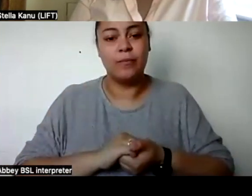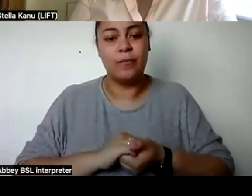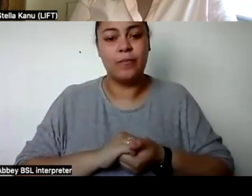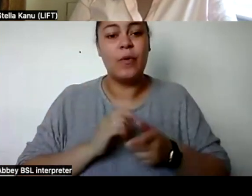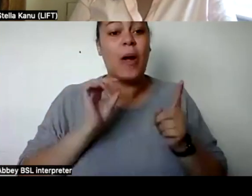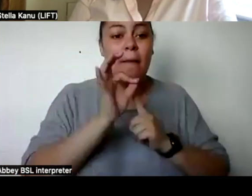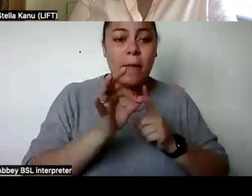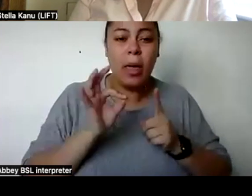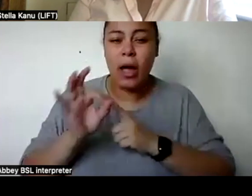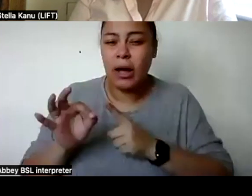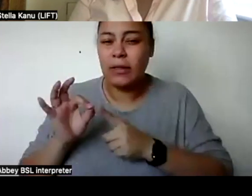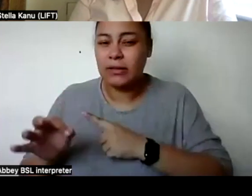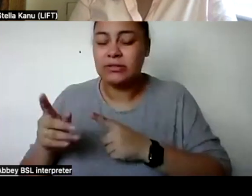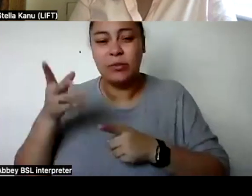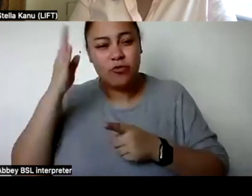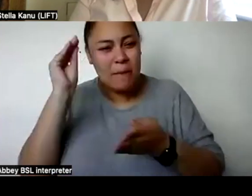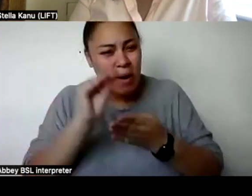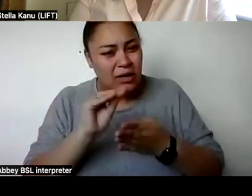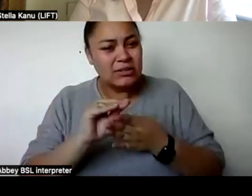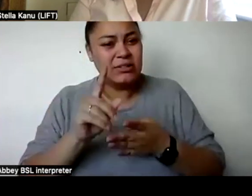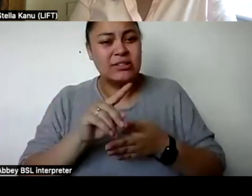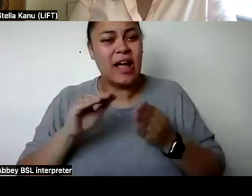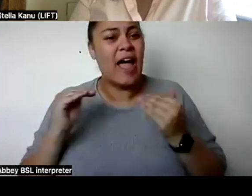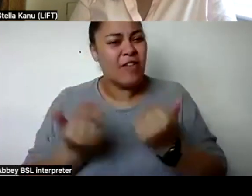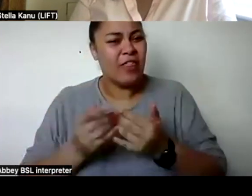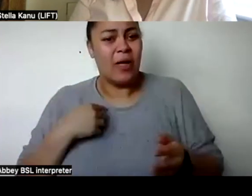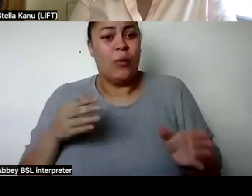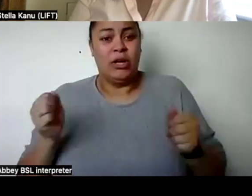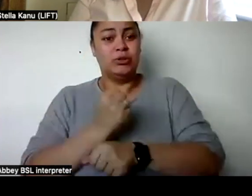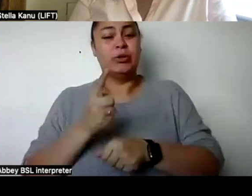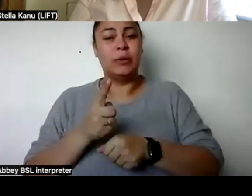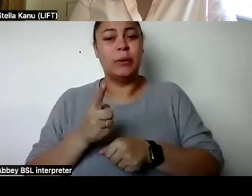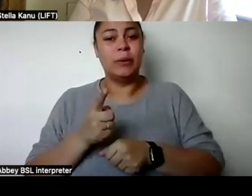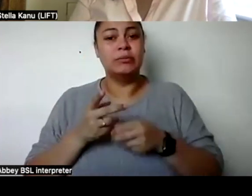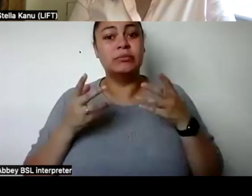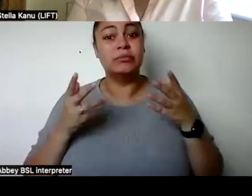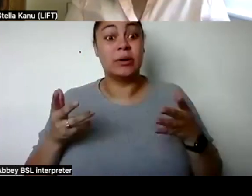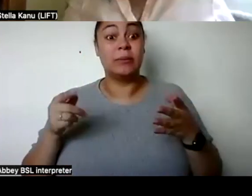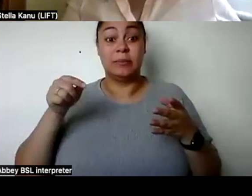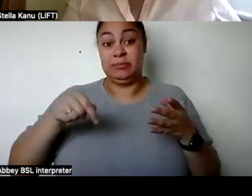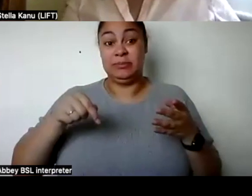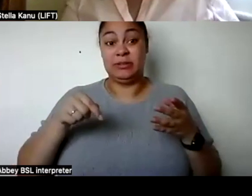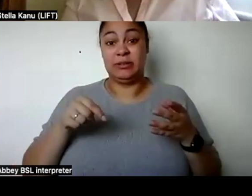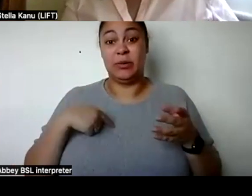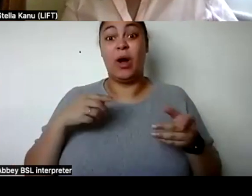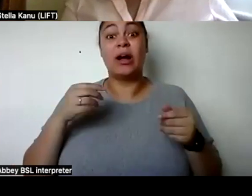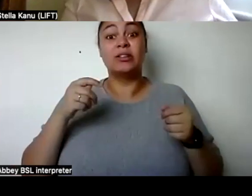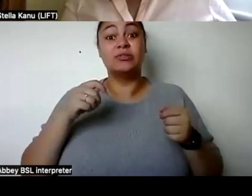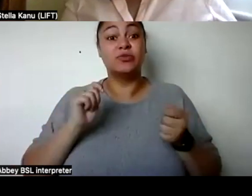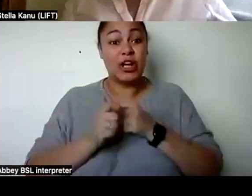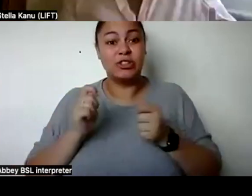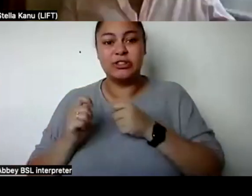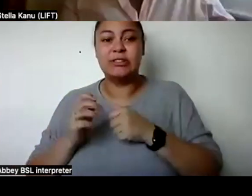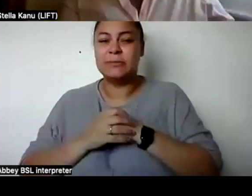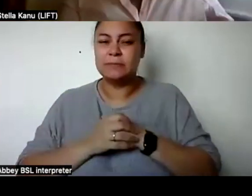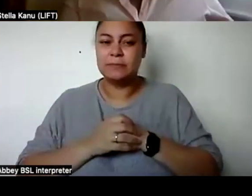these reminders across everything that we did. So here are some of the key changes that people told